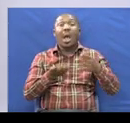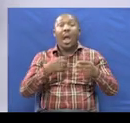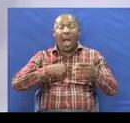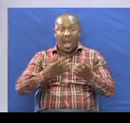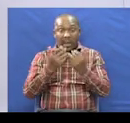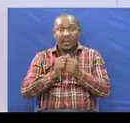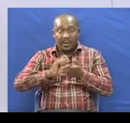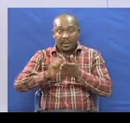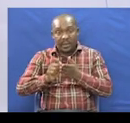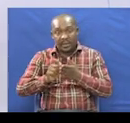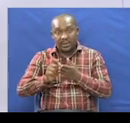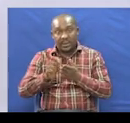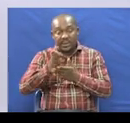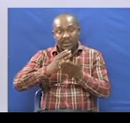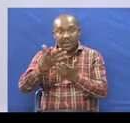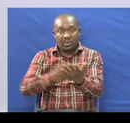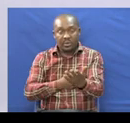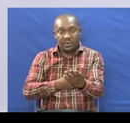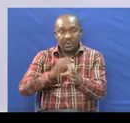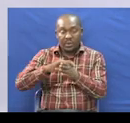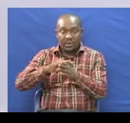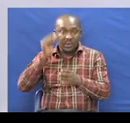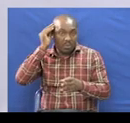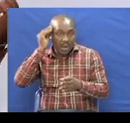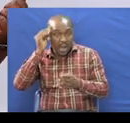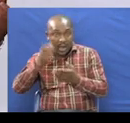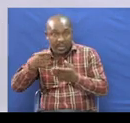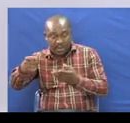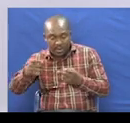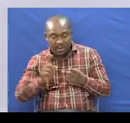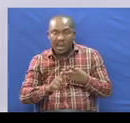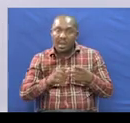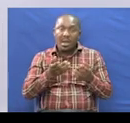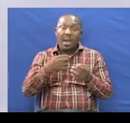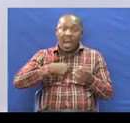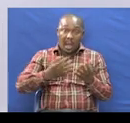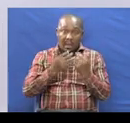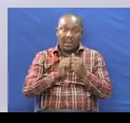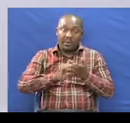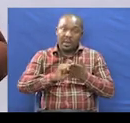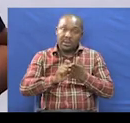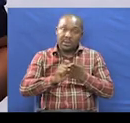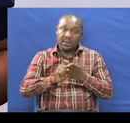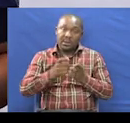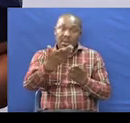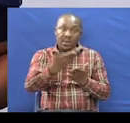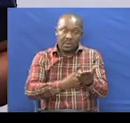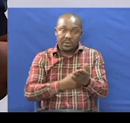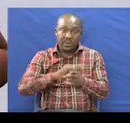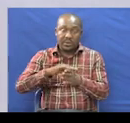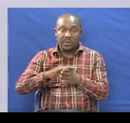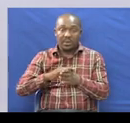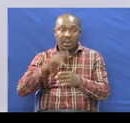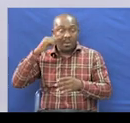some notes using a black pen. Another one saying I can write some notes using a blue pen. Those two sentences